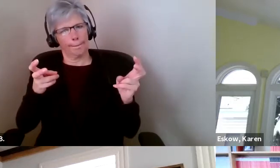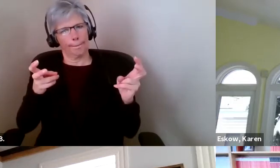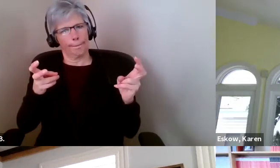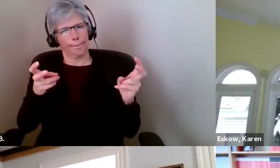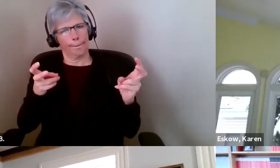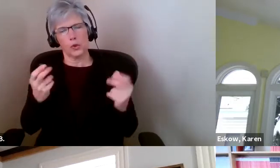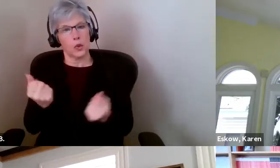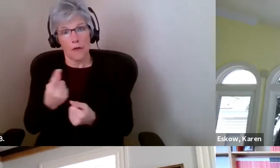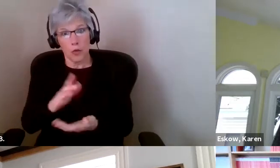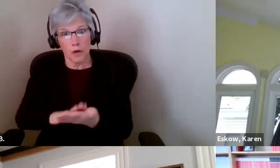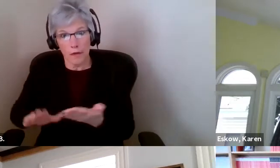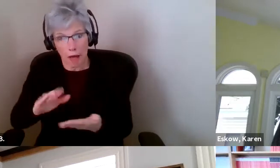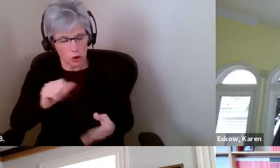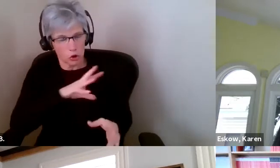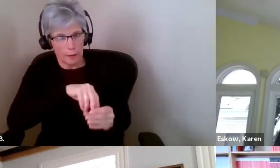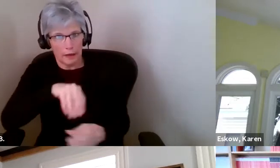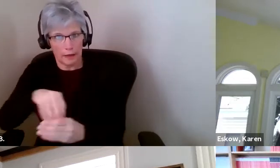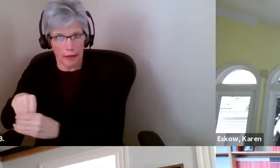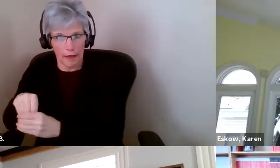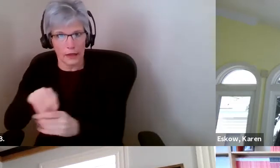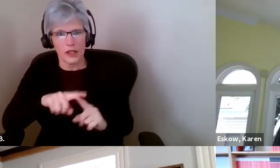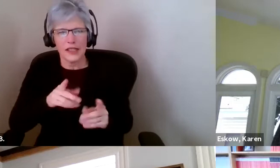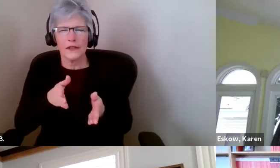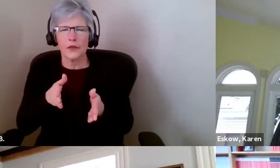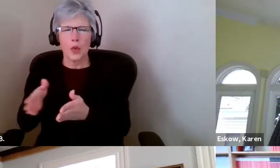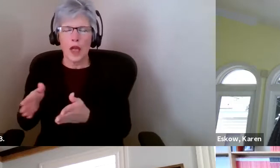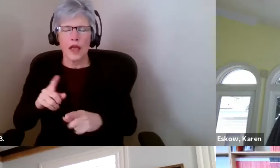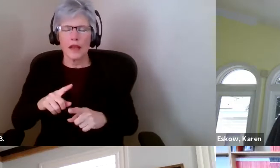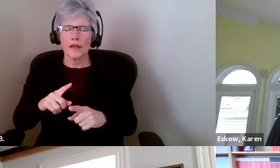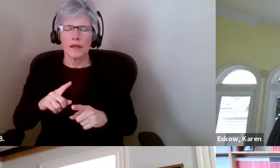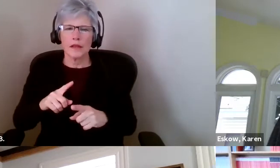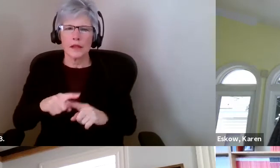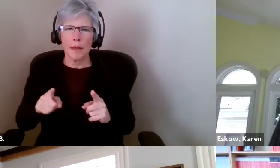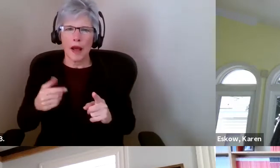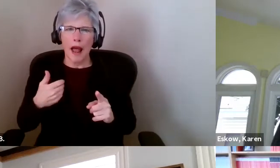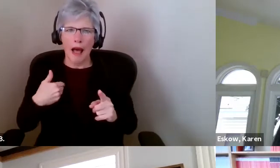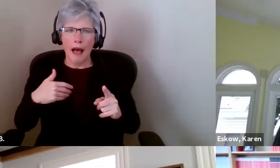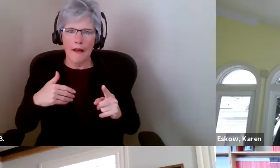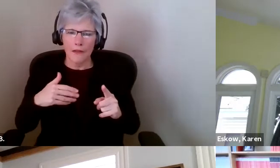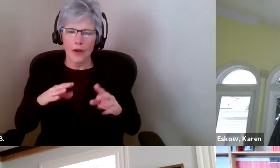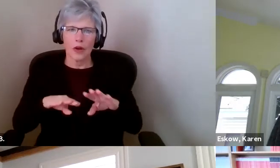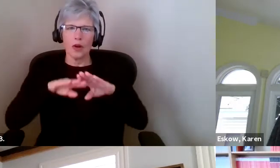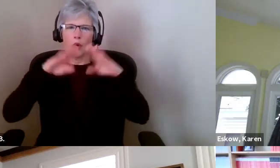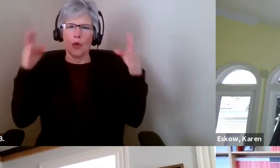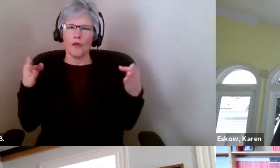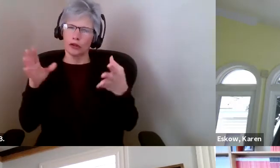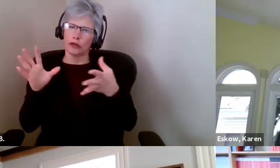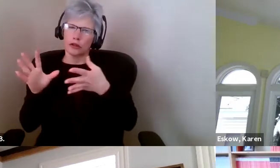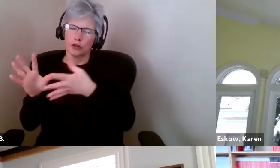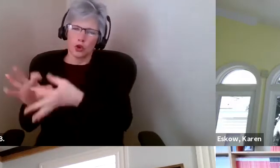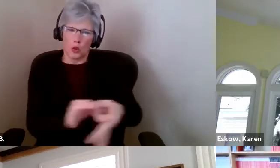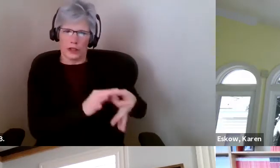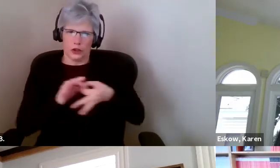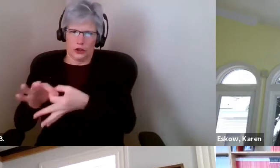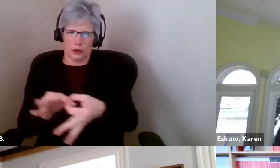different ways, but give us some sort of umbrella, sort of cohesion and unity to move forward. So this is what I